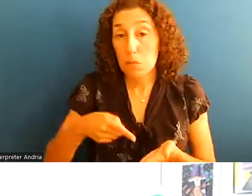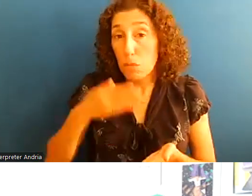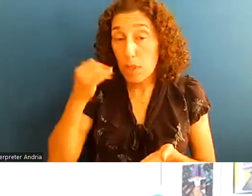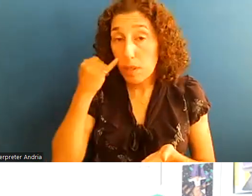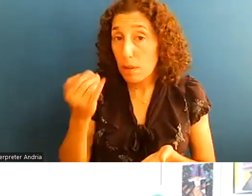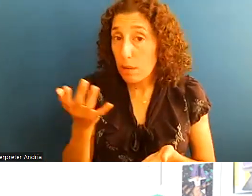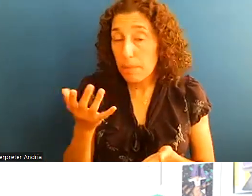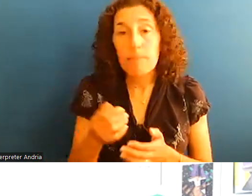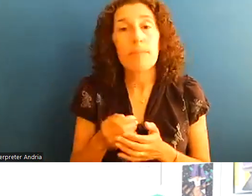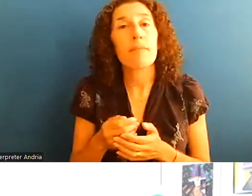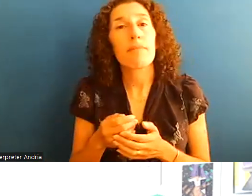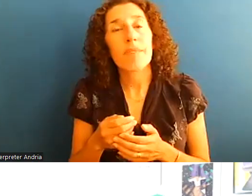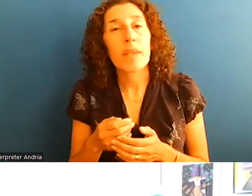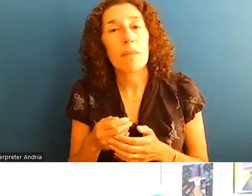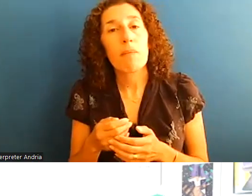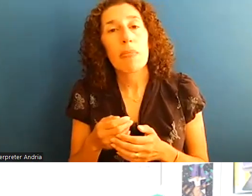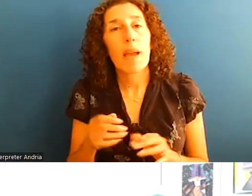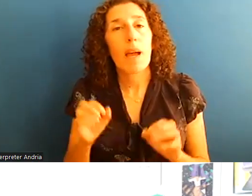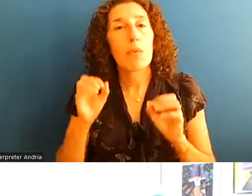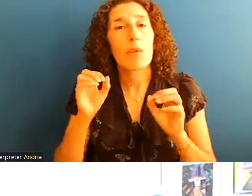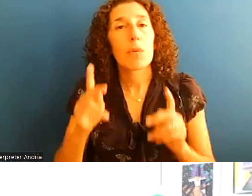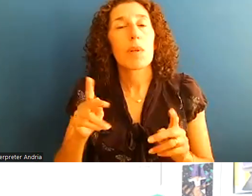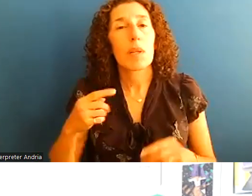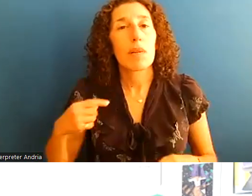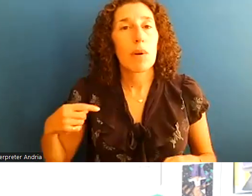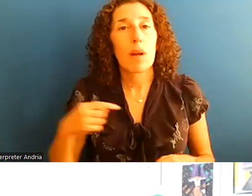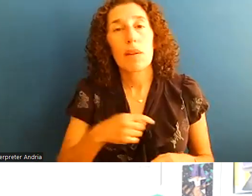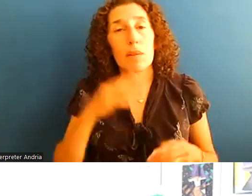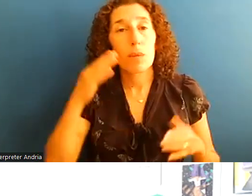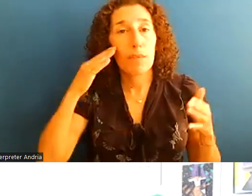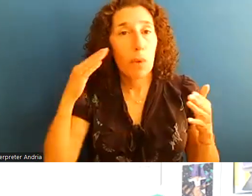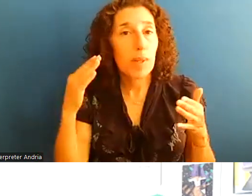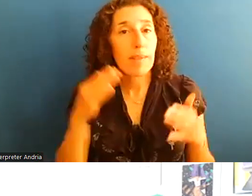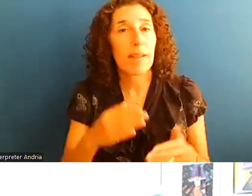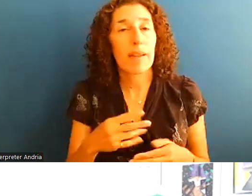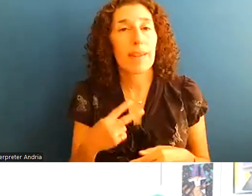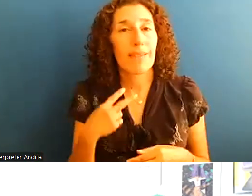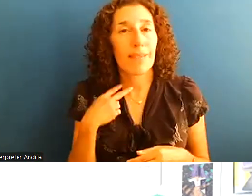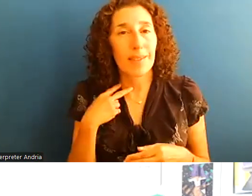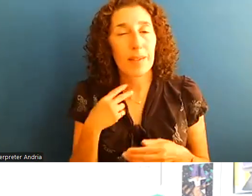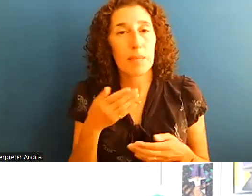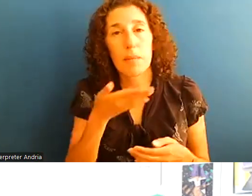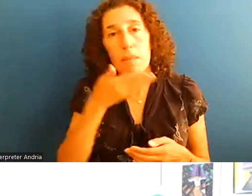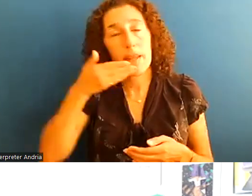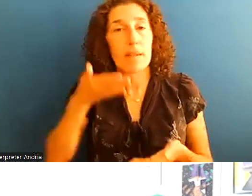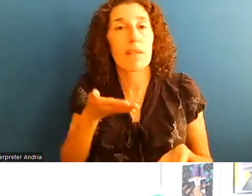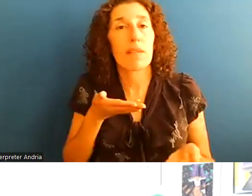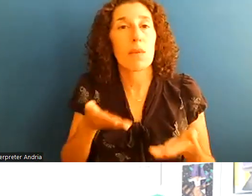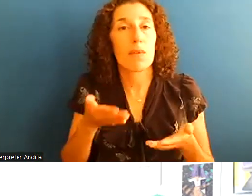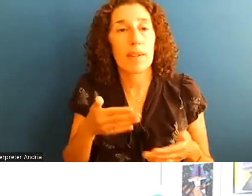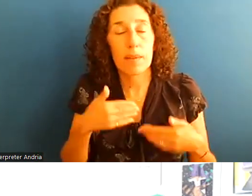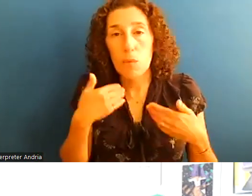We just want to, it's an opportunity for us to focus on the victims and to provide the best services across the board